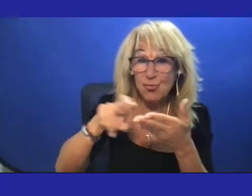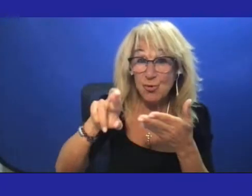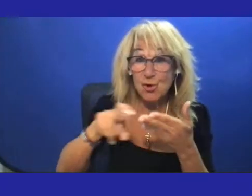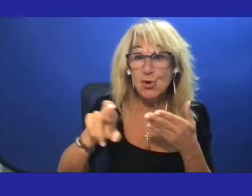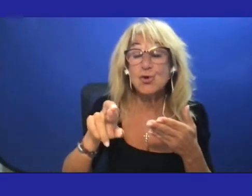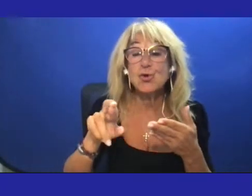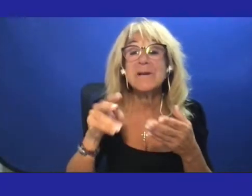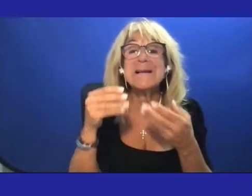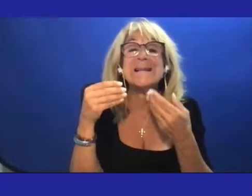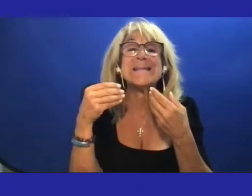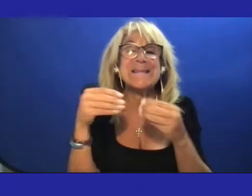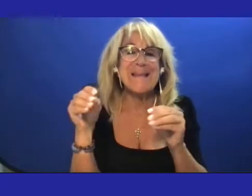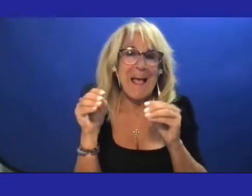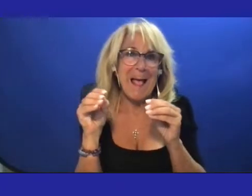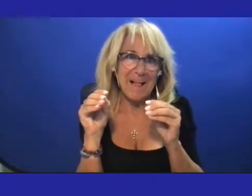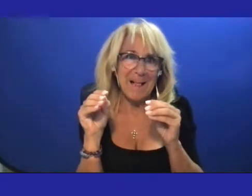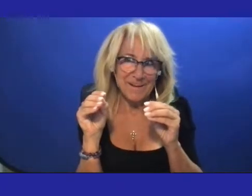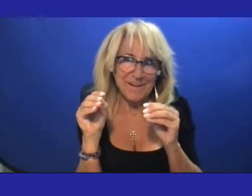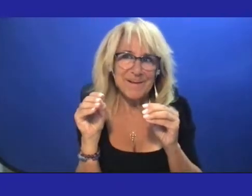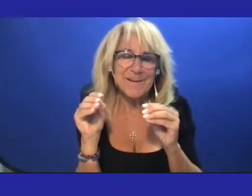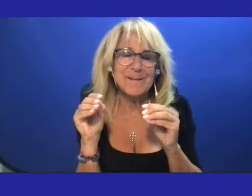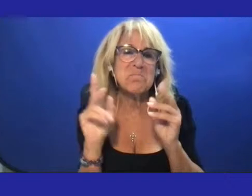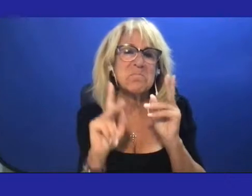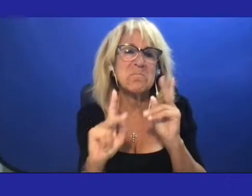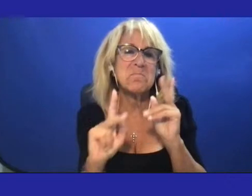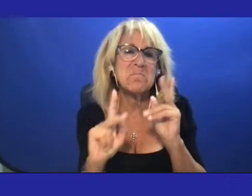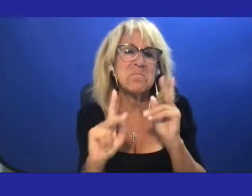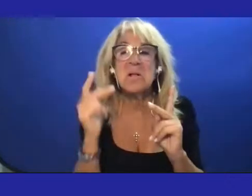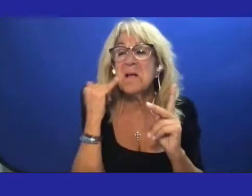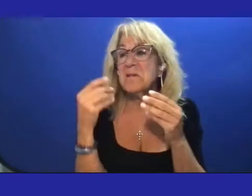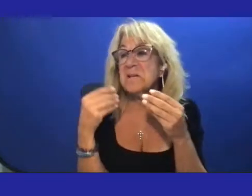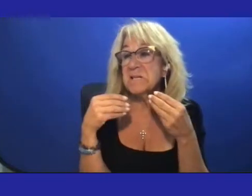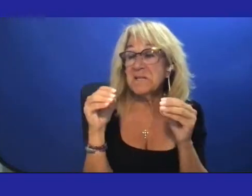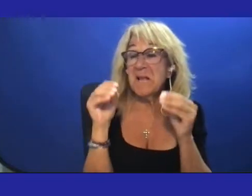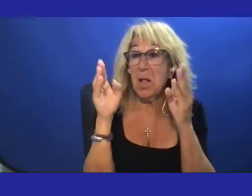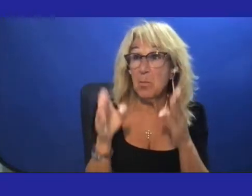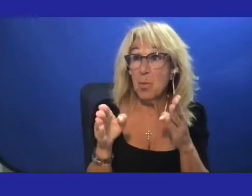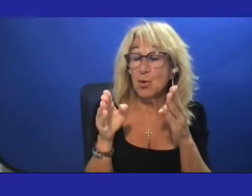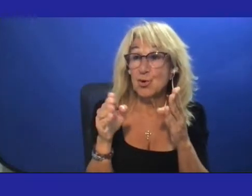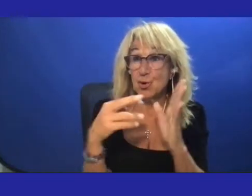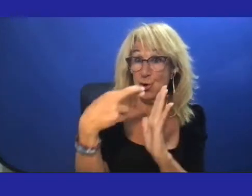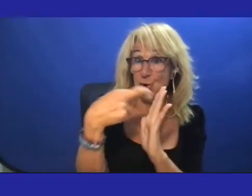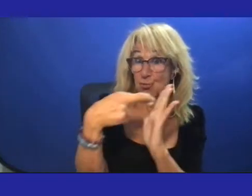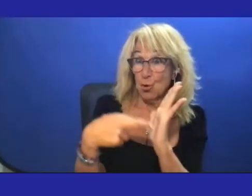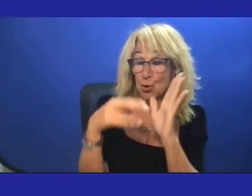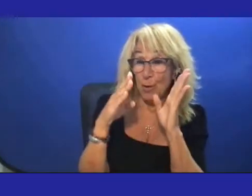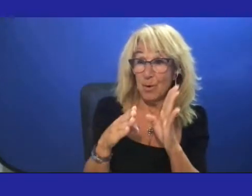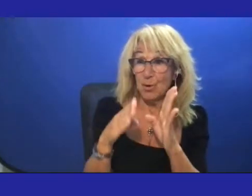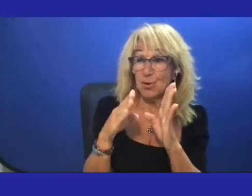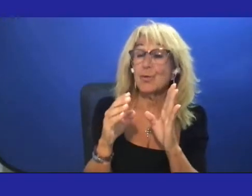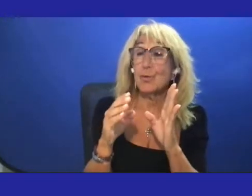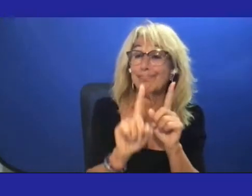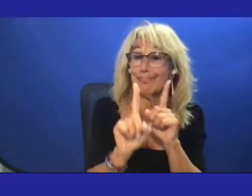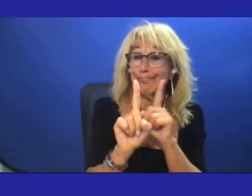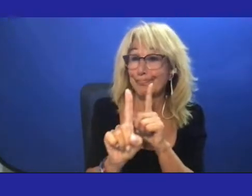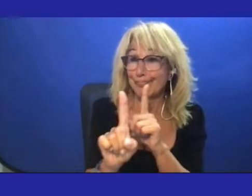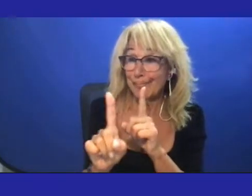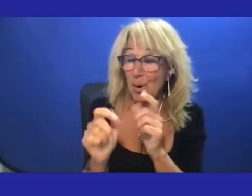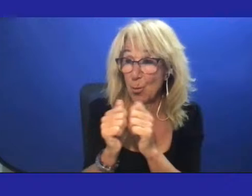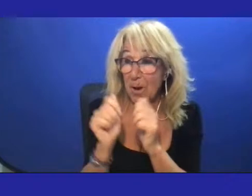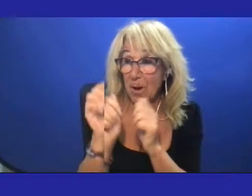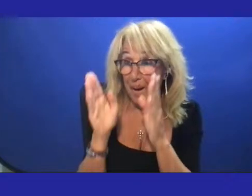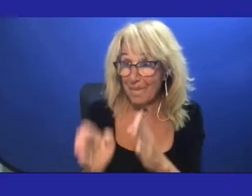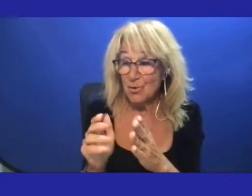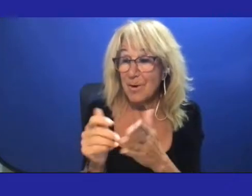folks. So if a sales enroller enrolls the person, they will go back to that person and will help them to